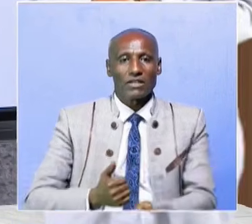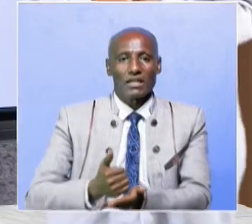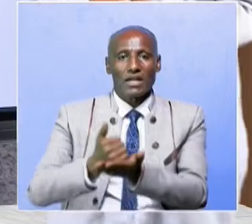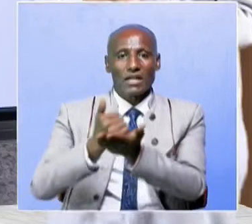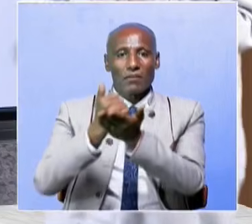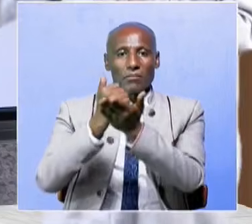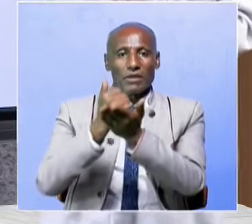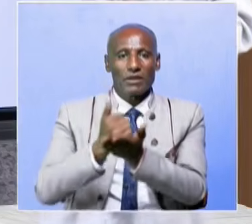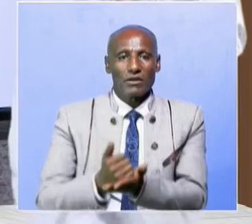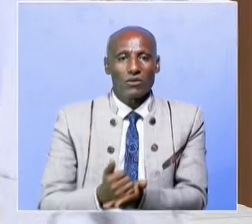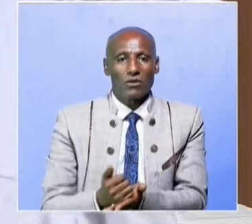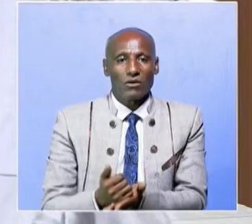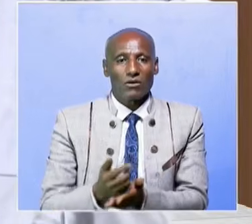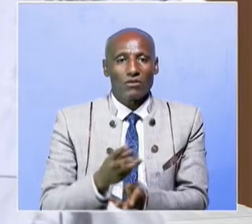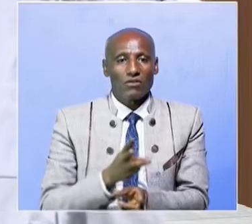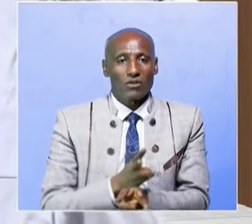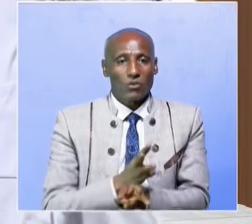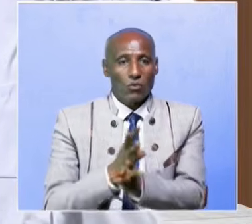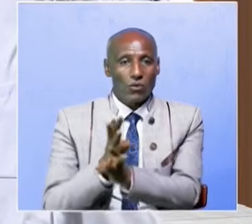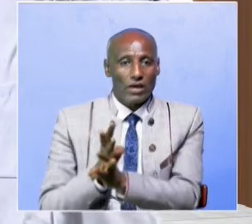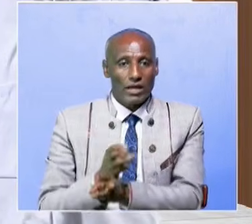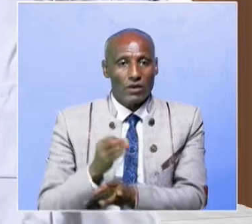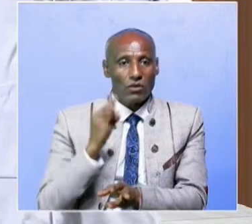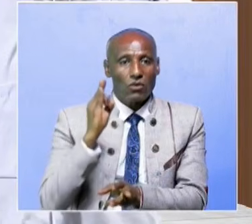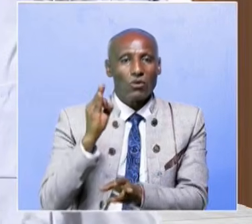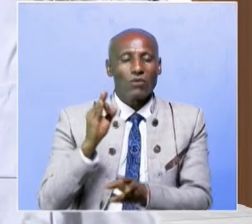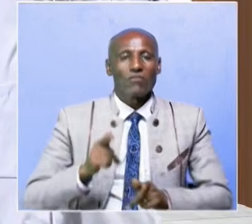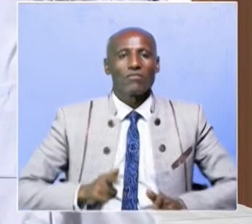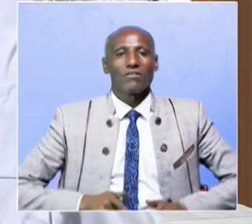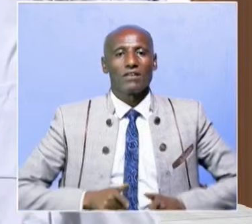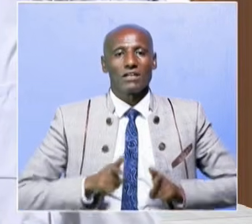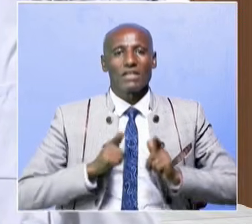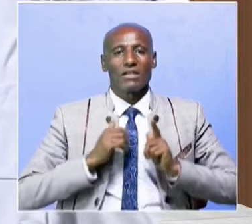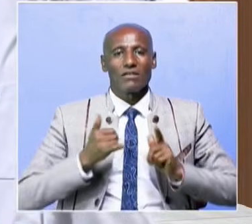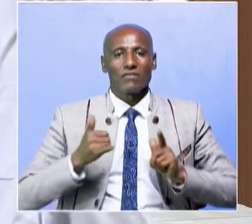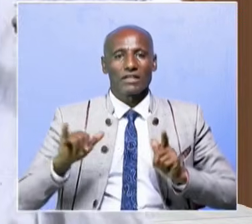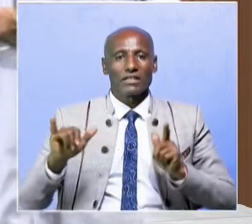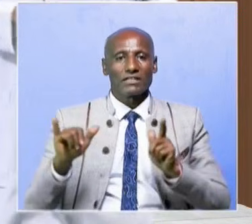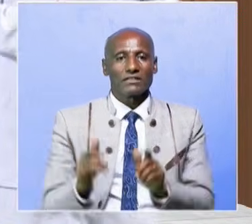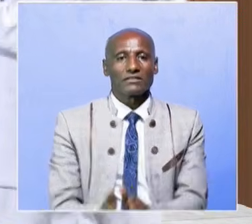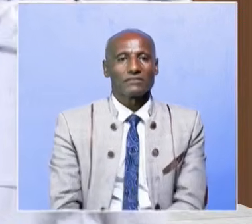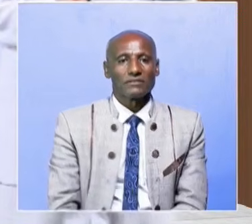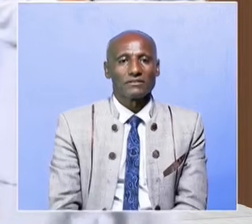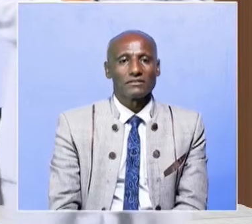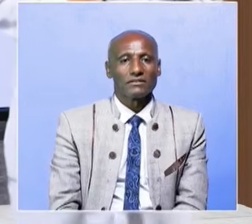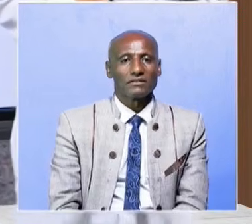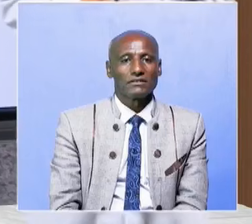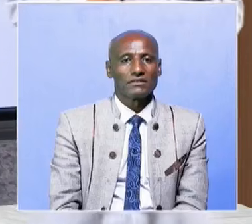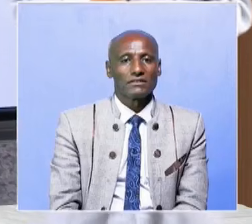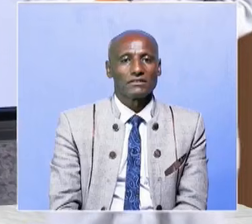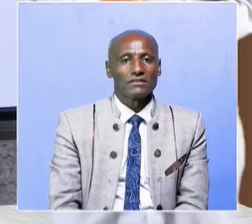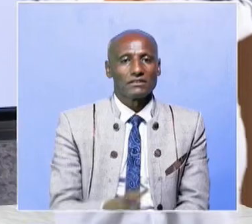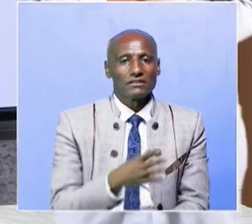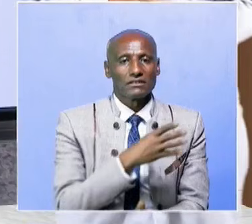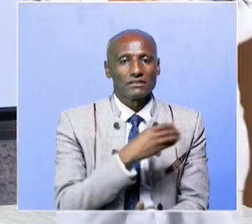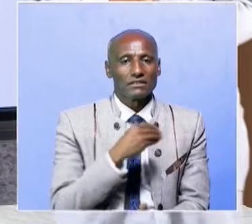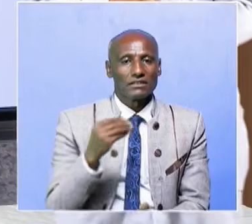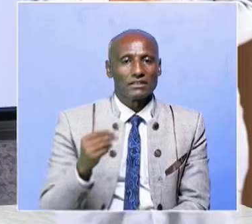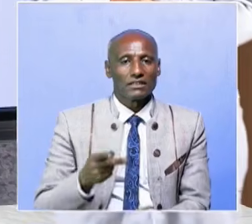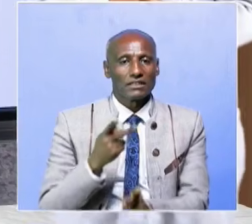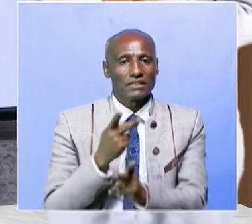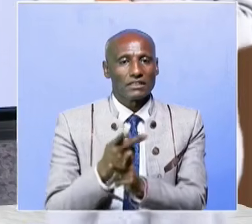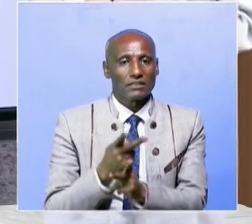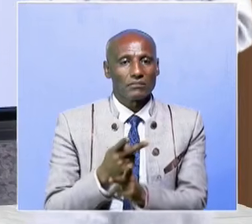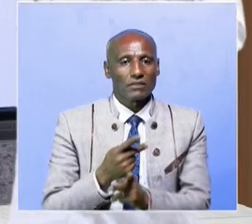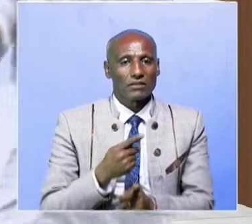of living. So keep in mind to always do this process, to always do this action, and keep our